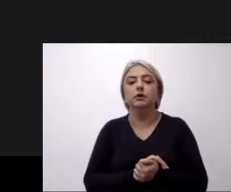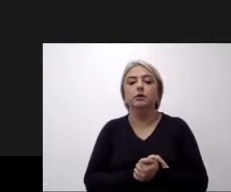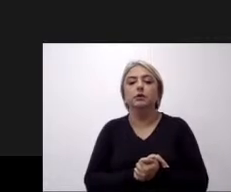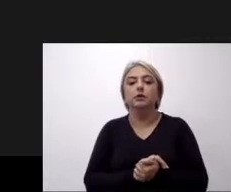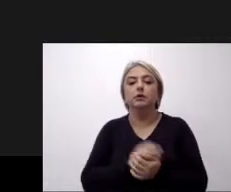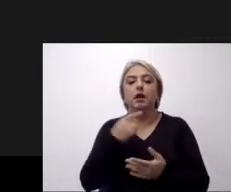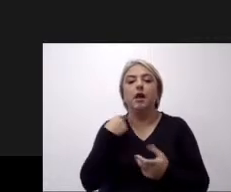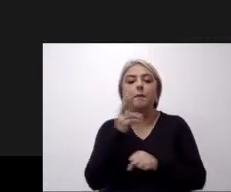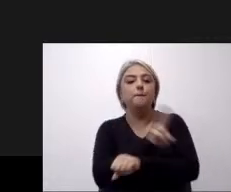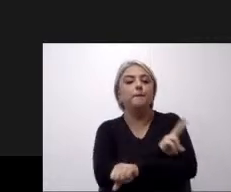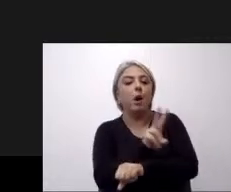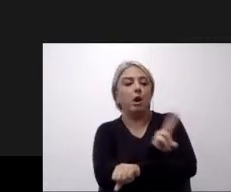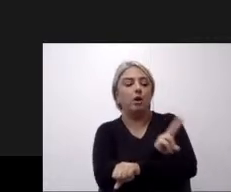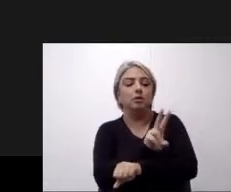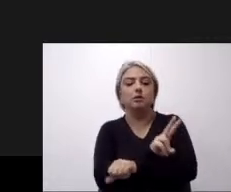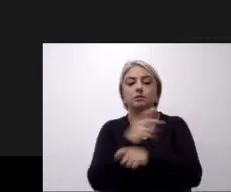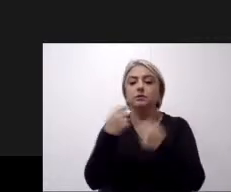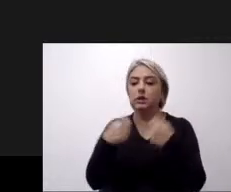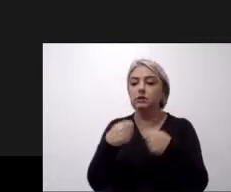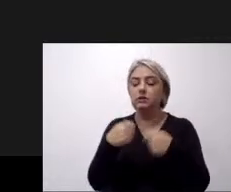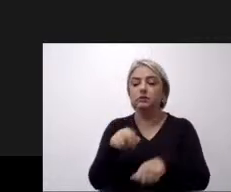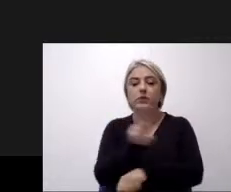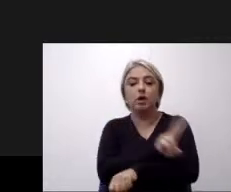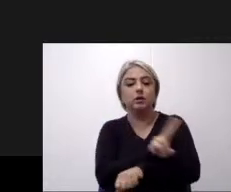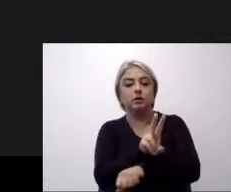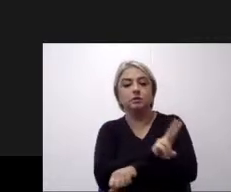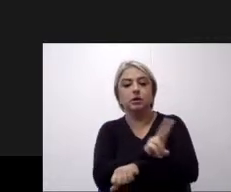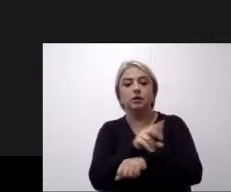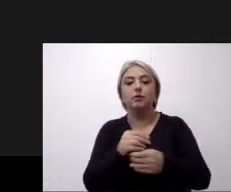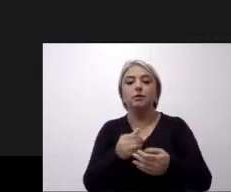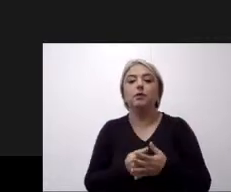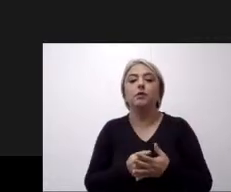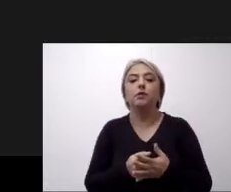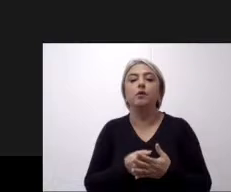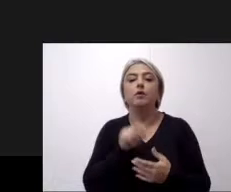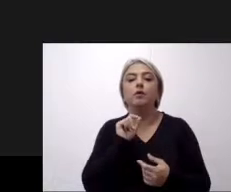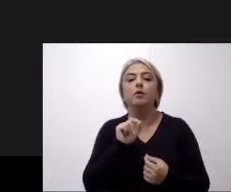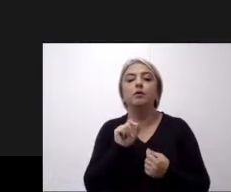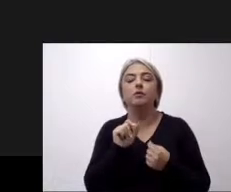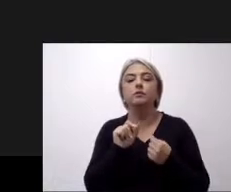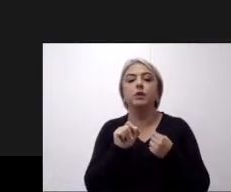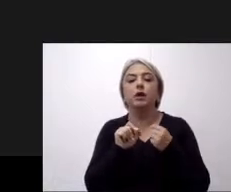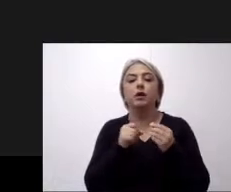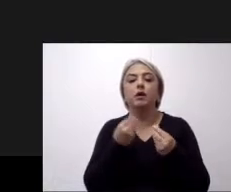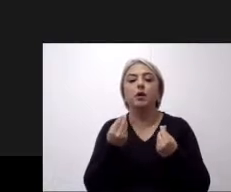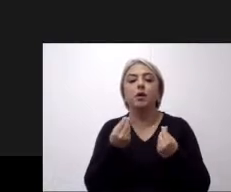deviants who need to be reframed or who need to be punished.